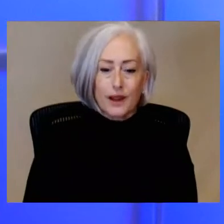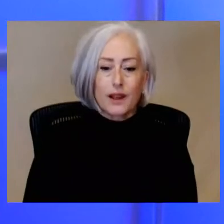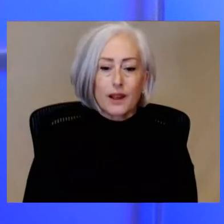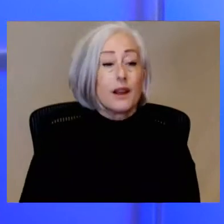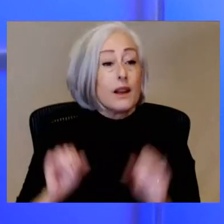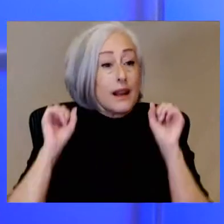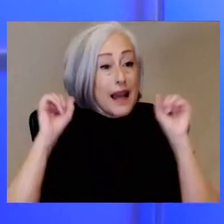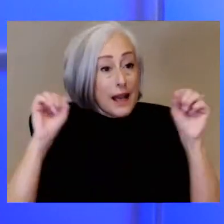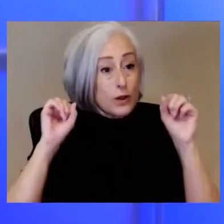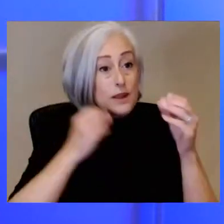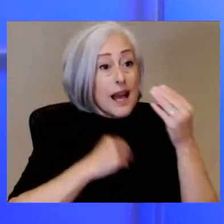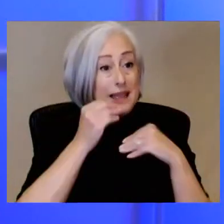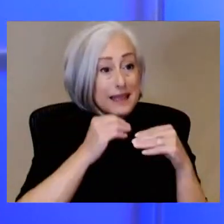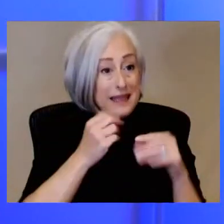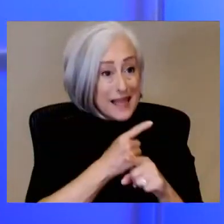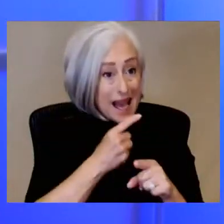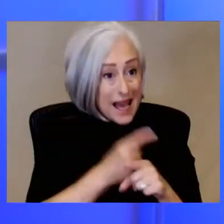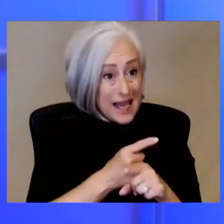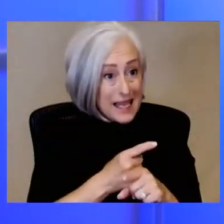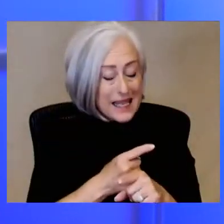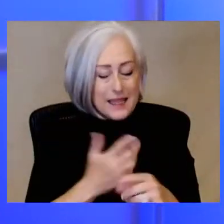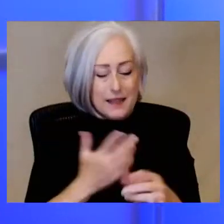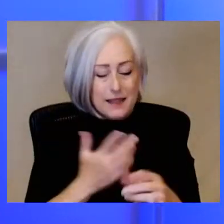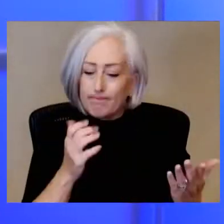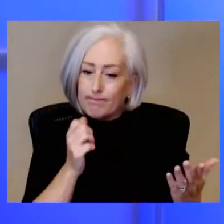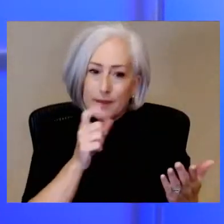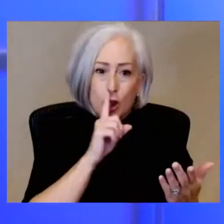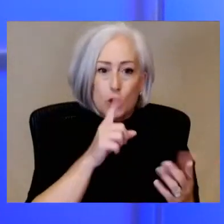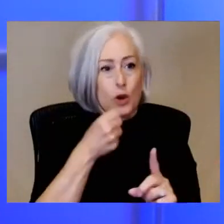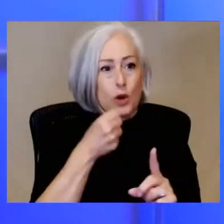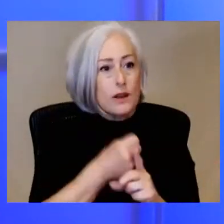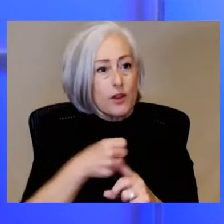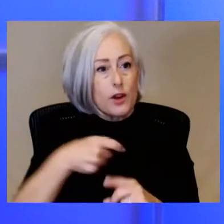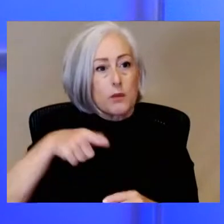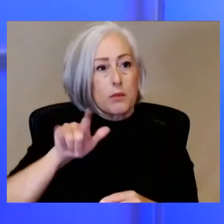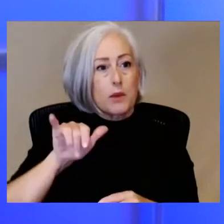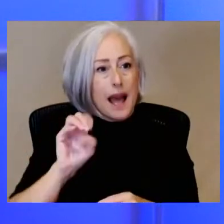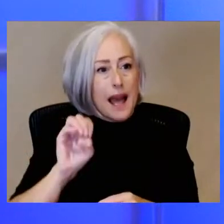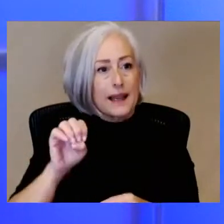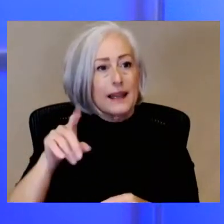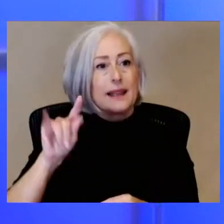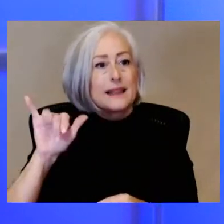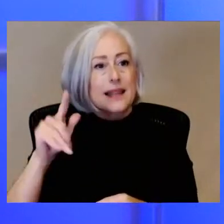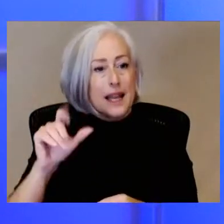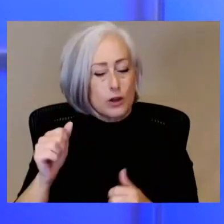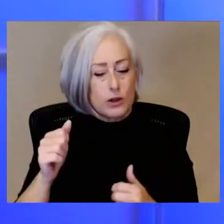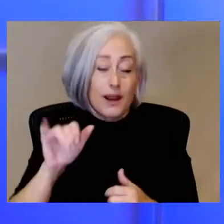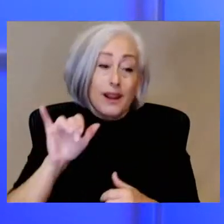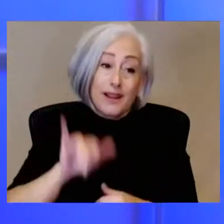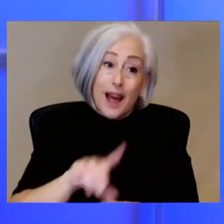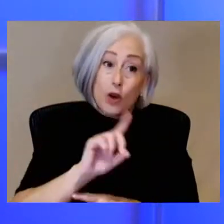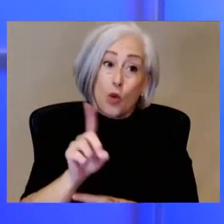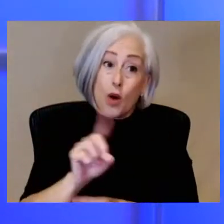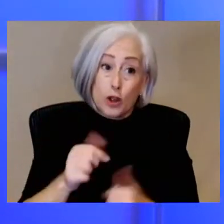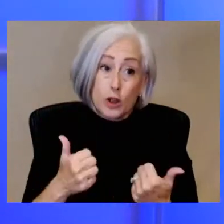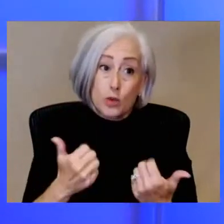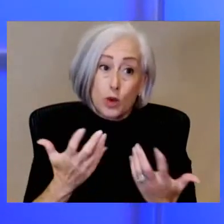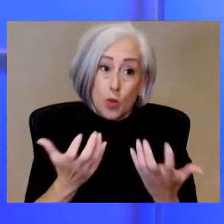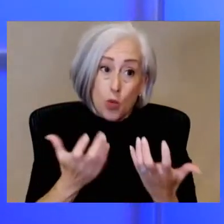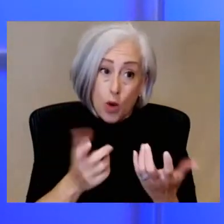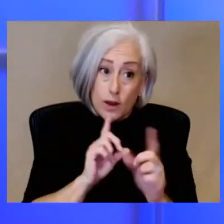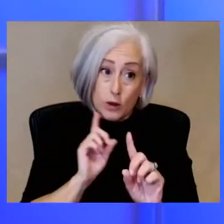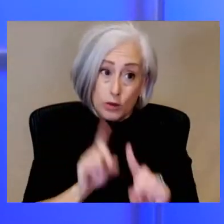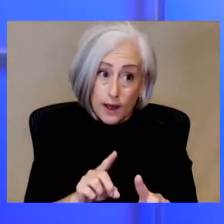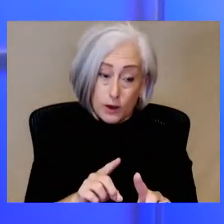diet, we're not sure that they actually impact those plaques and tangles, and that's a big question that we're trying to answer in the research. The only way to reduce